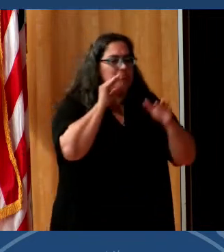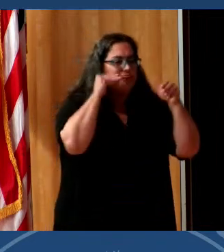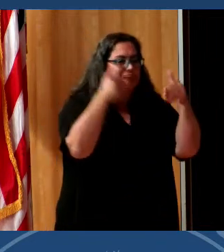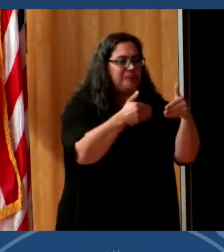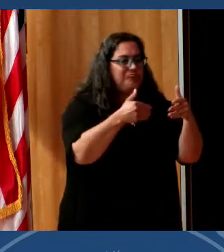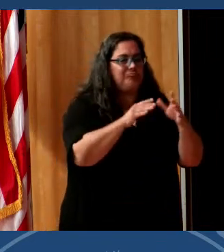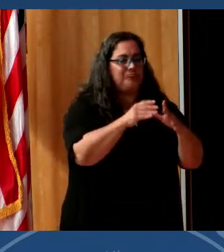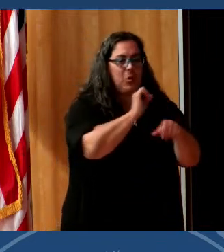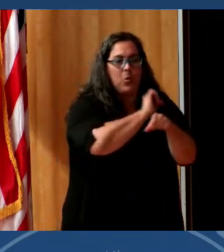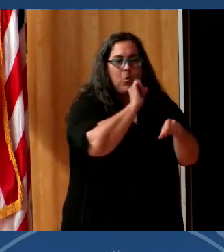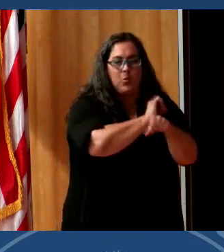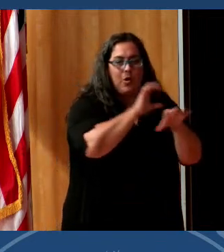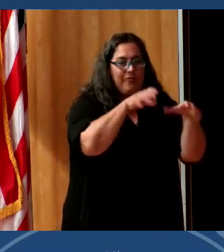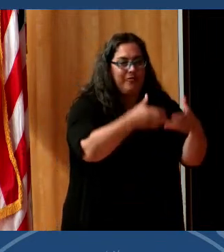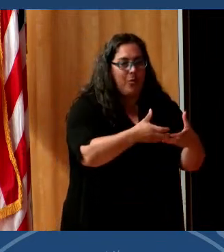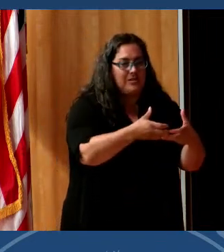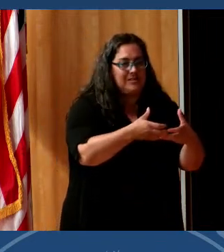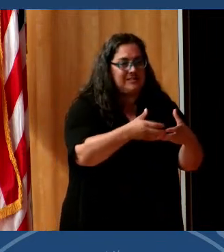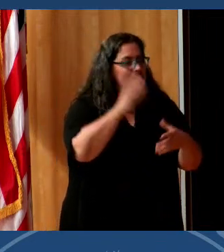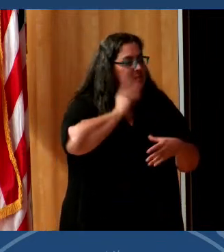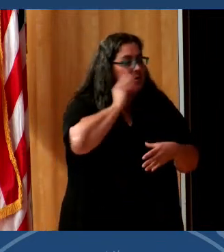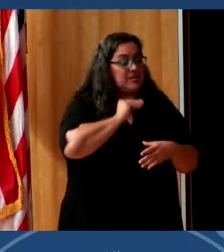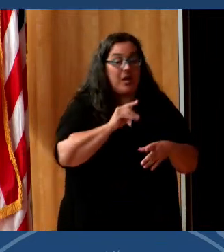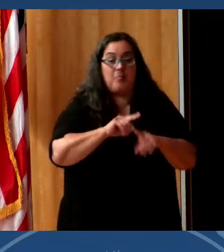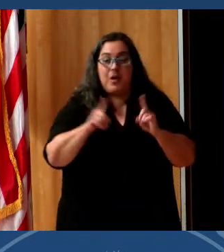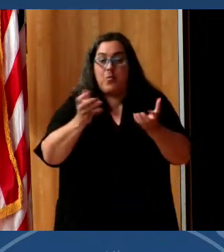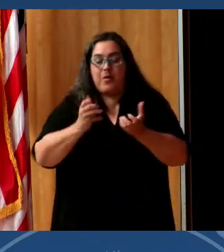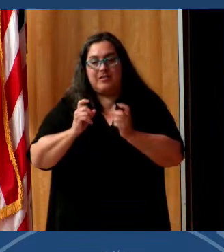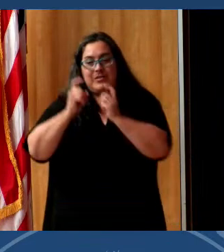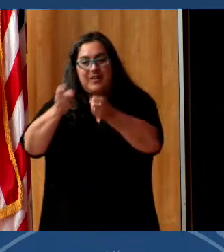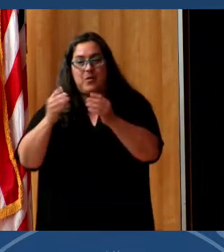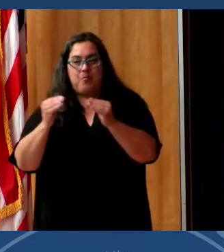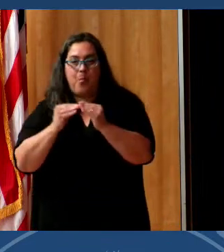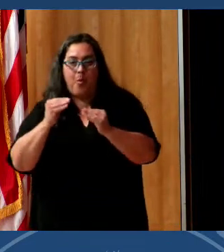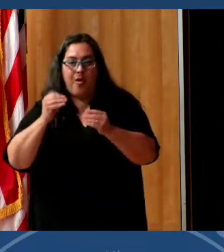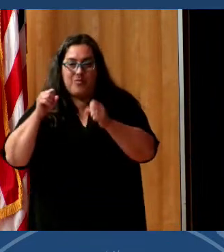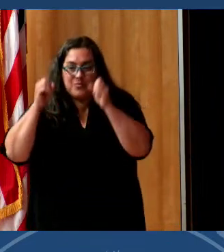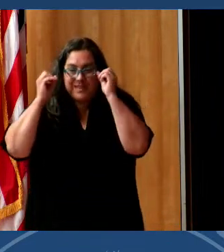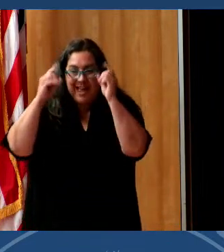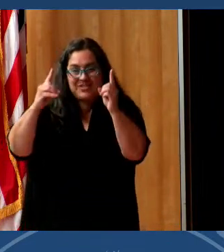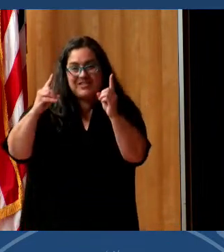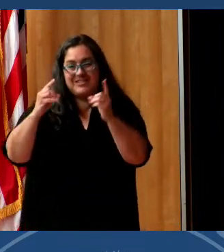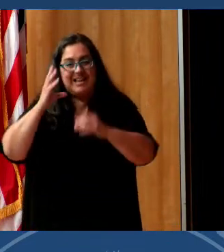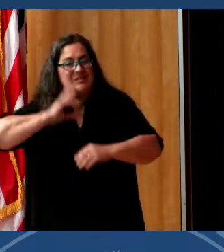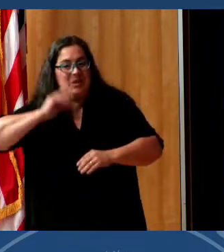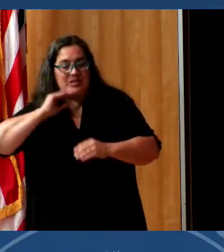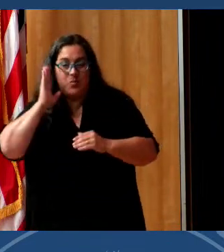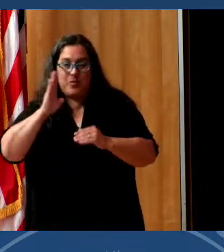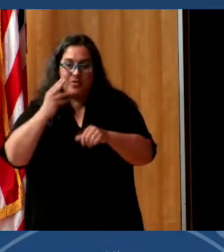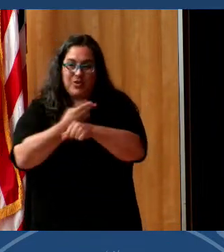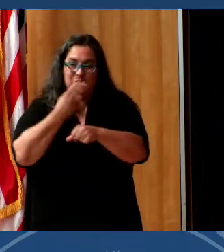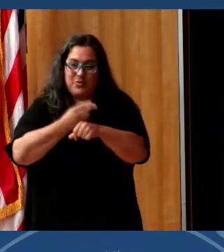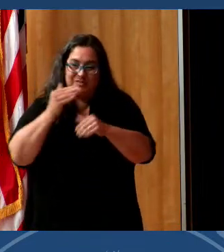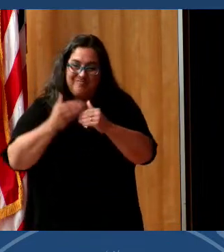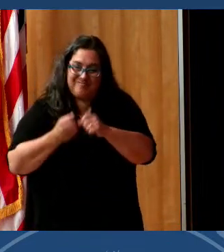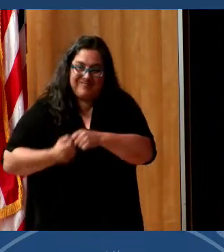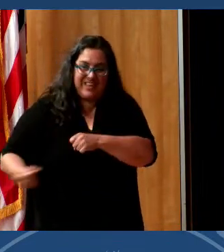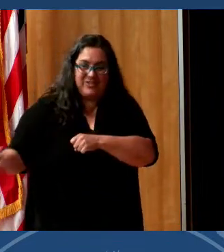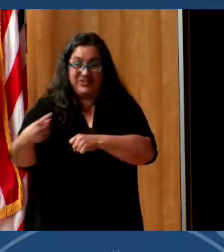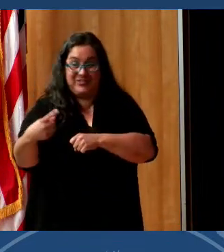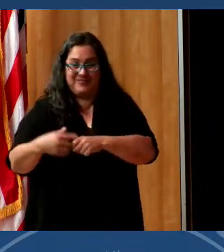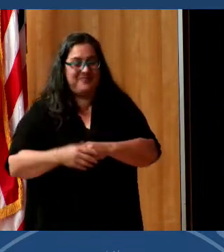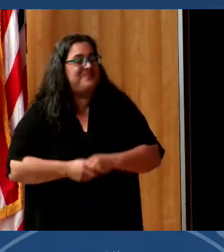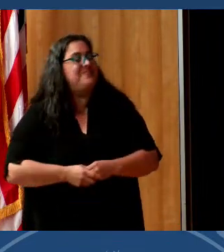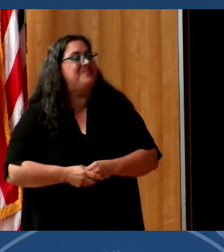experience. We also wanted to provide you more education and information that's going to help you carry on to the next year. So